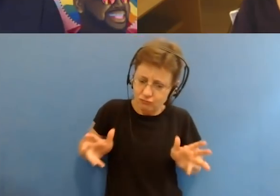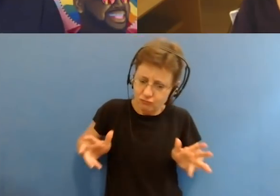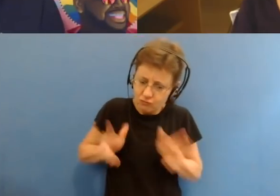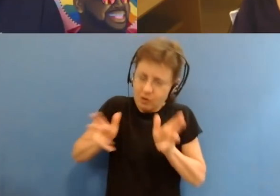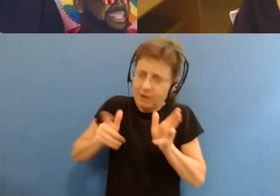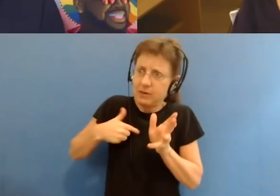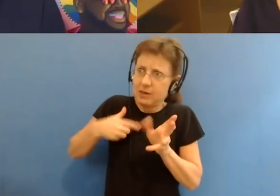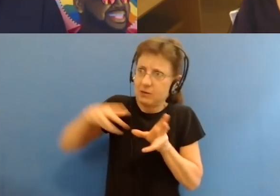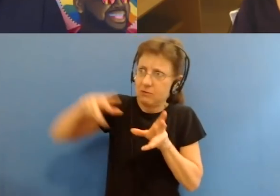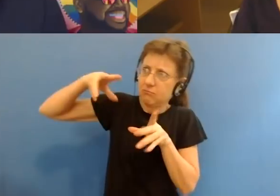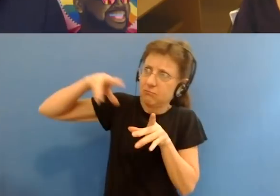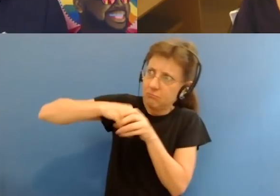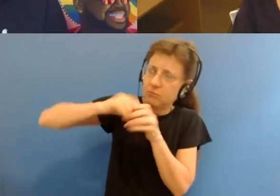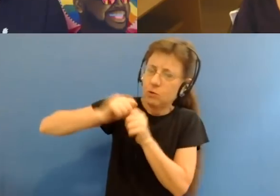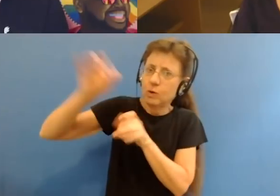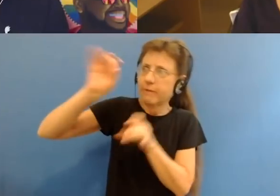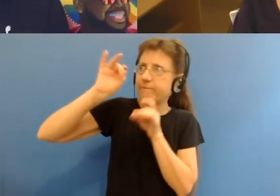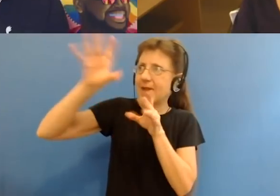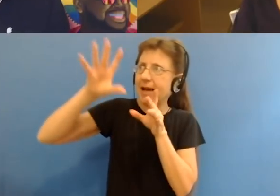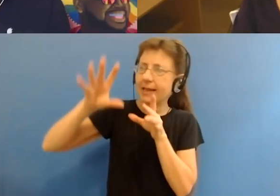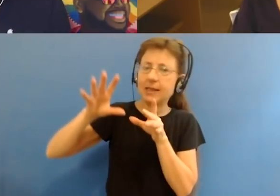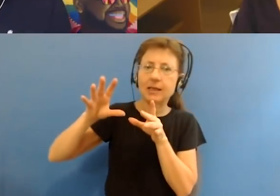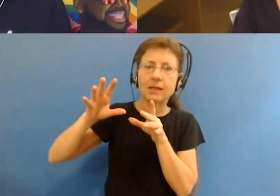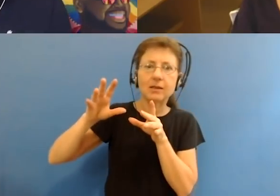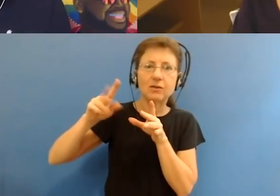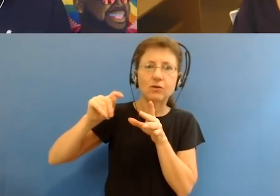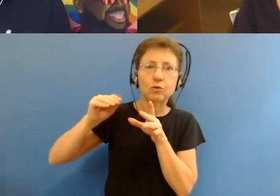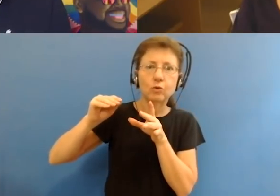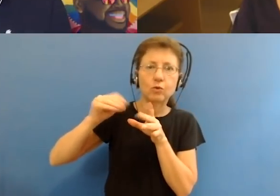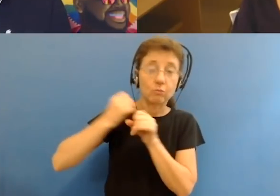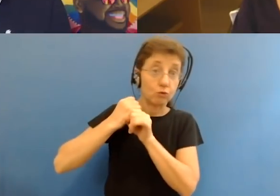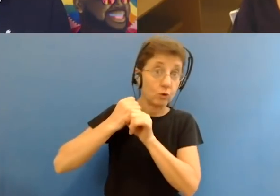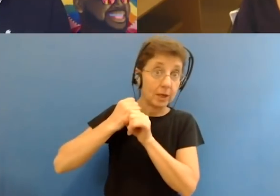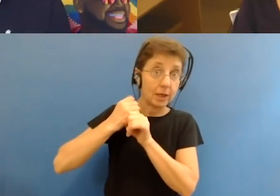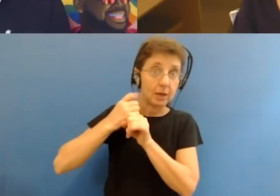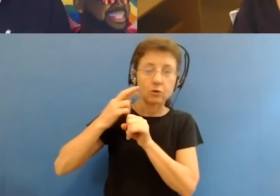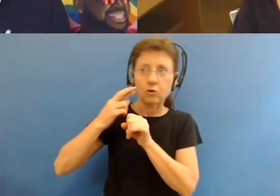to dismantle, disarm, or to